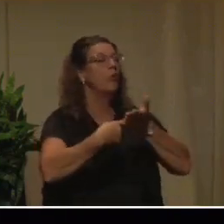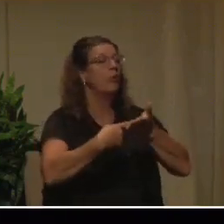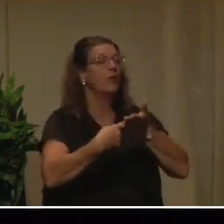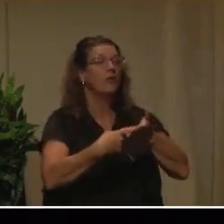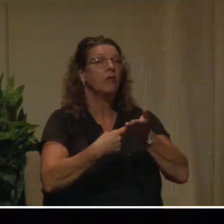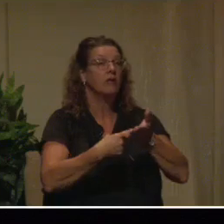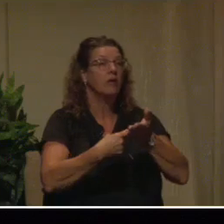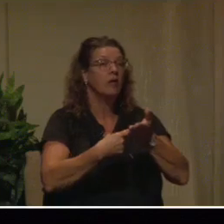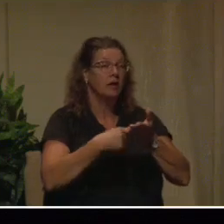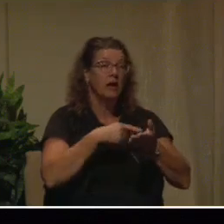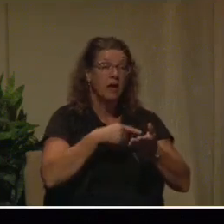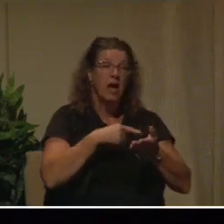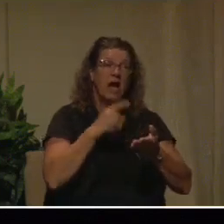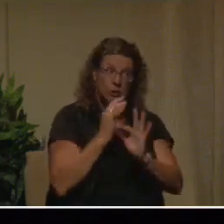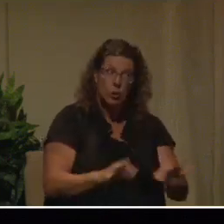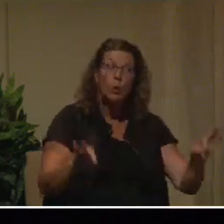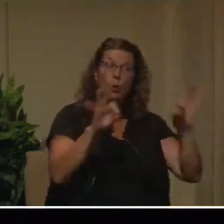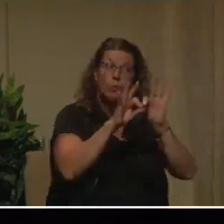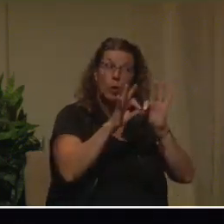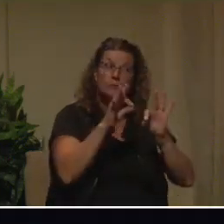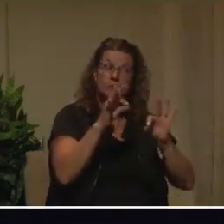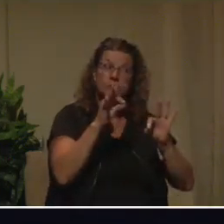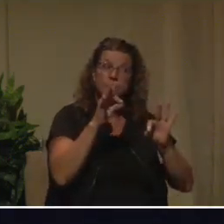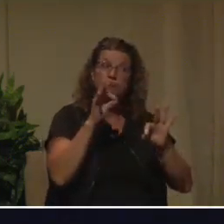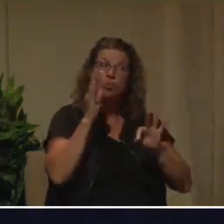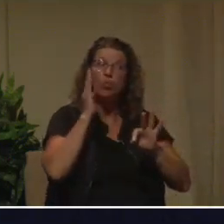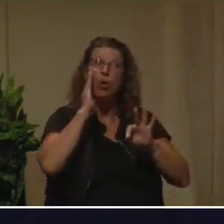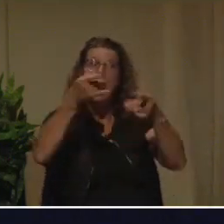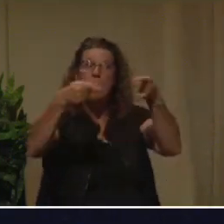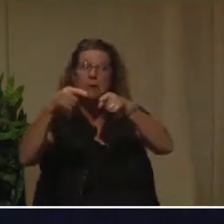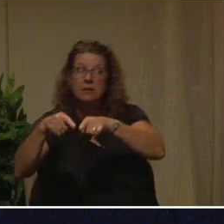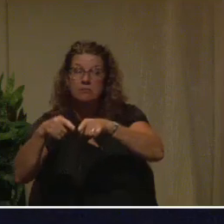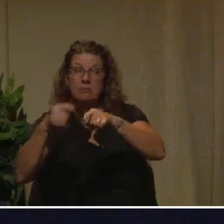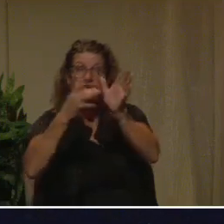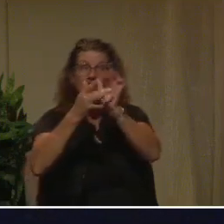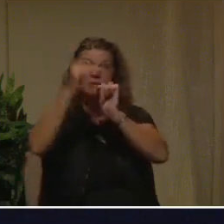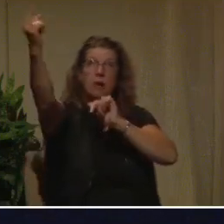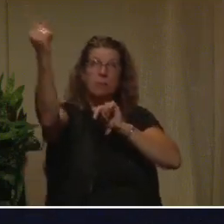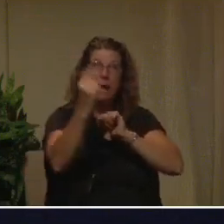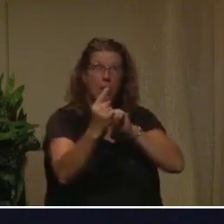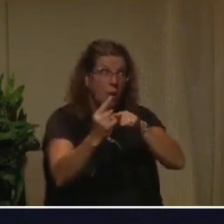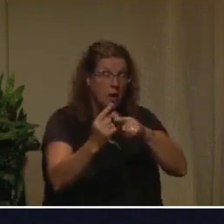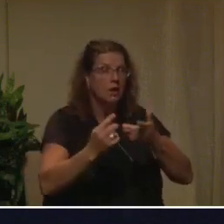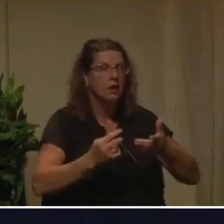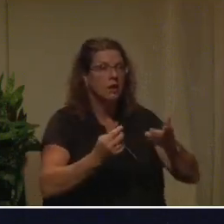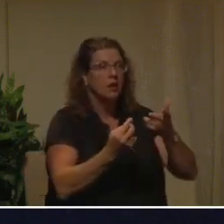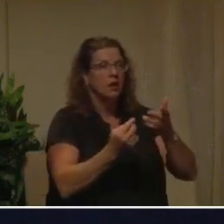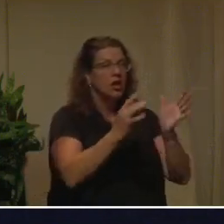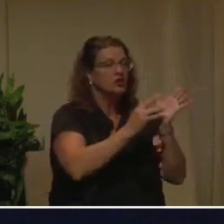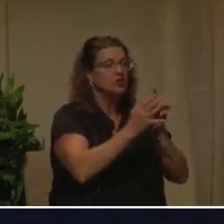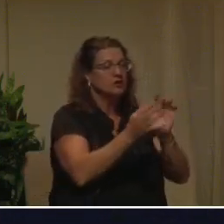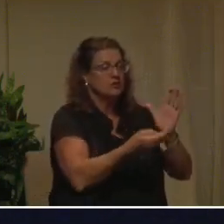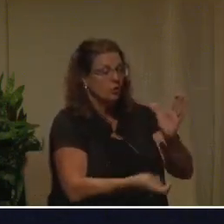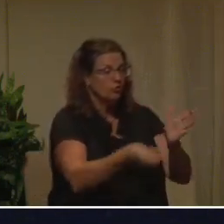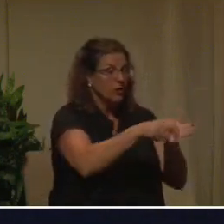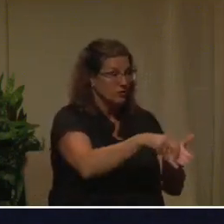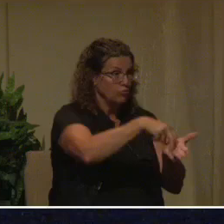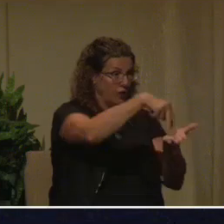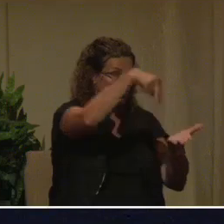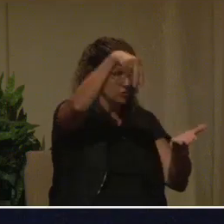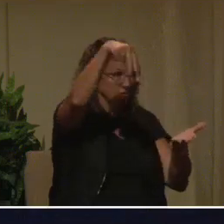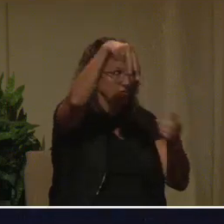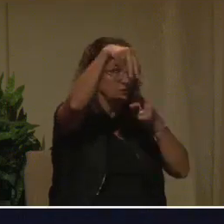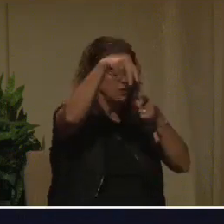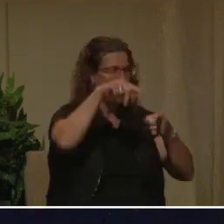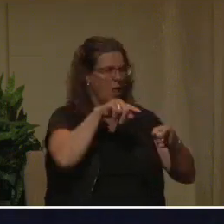pretty significant part of what's going to happen, and that is the resurrection of Jesus and how our hope in